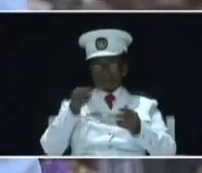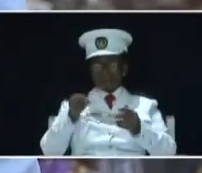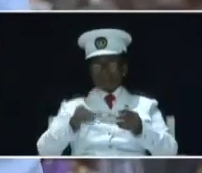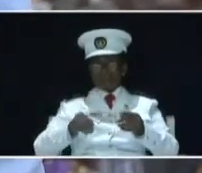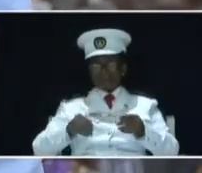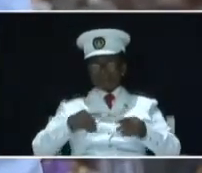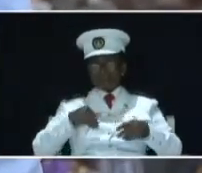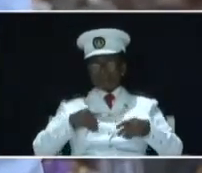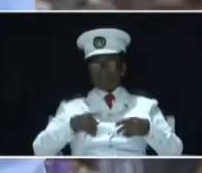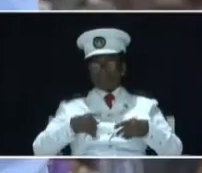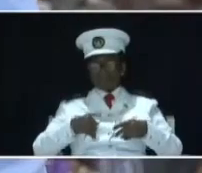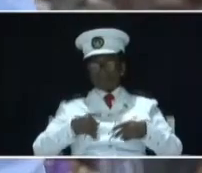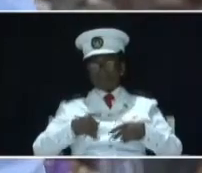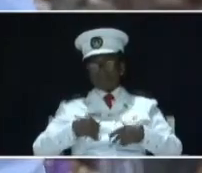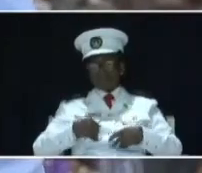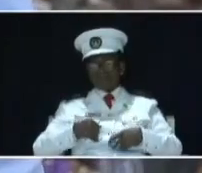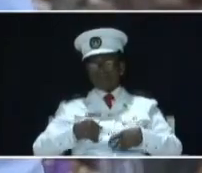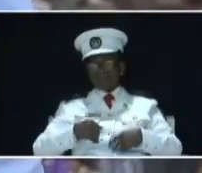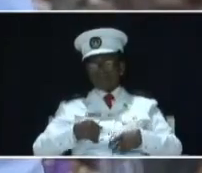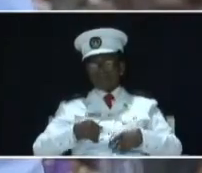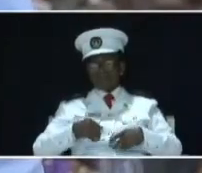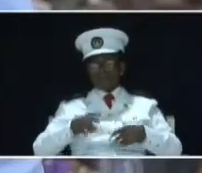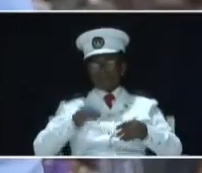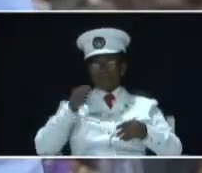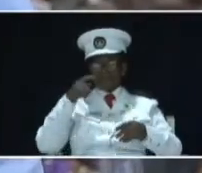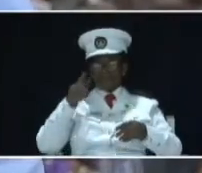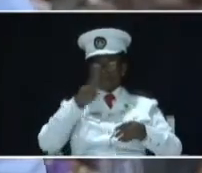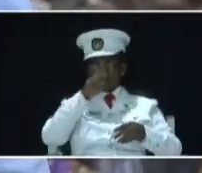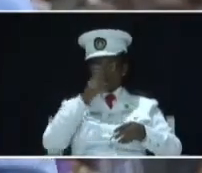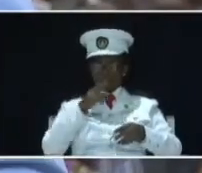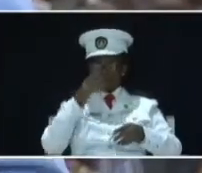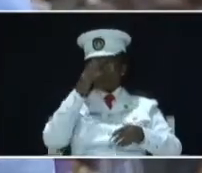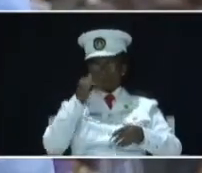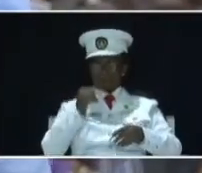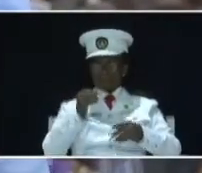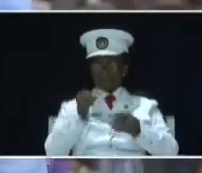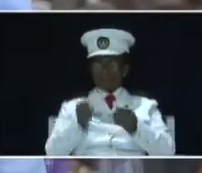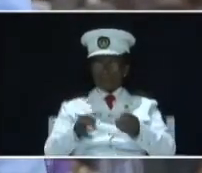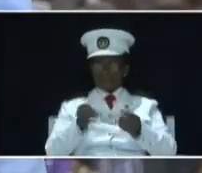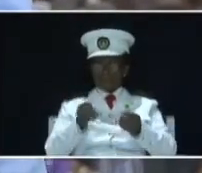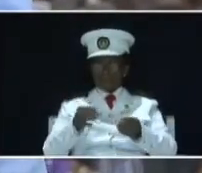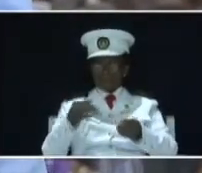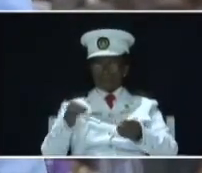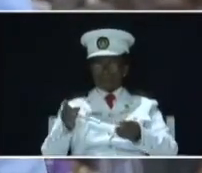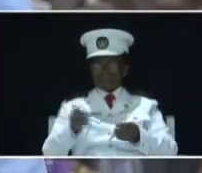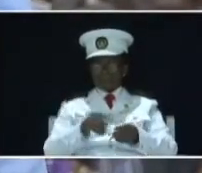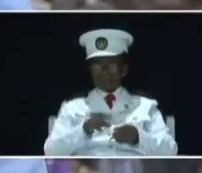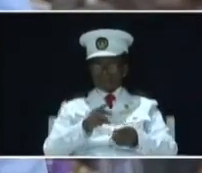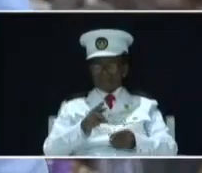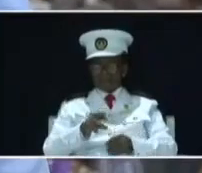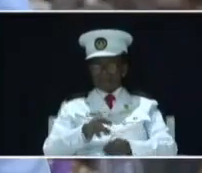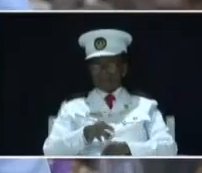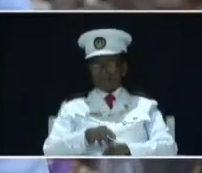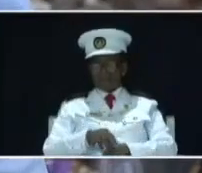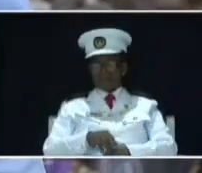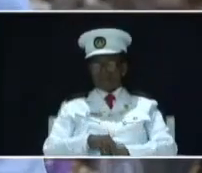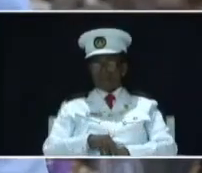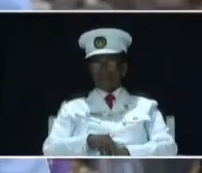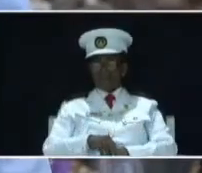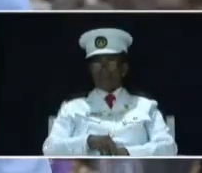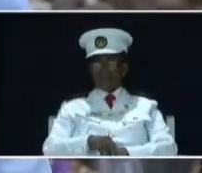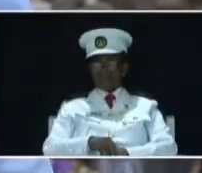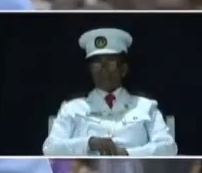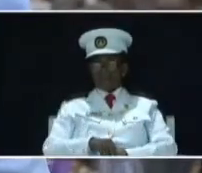The reason why many of you are still just members of the congregation, you come